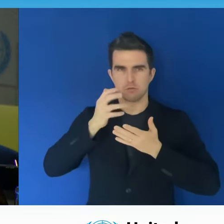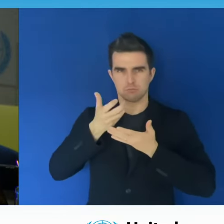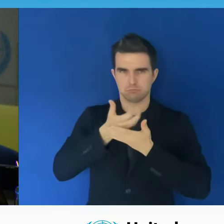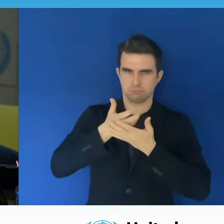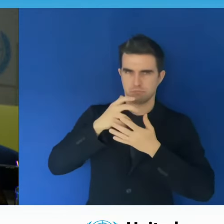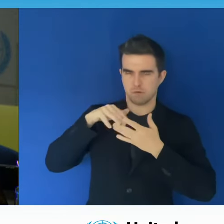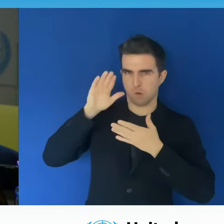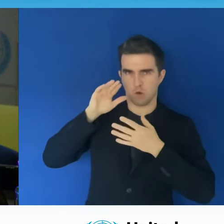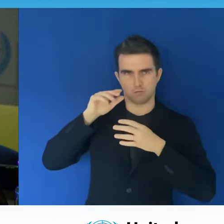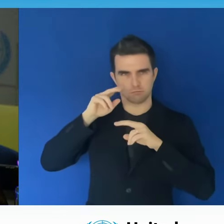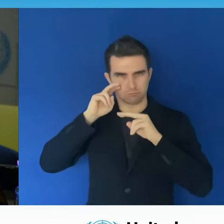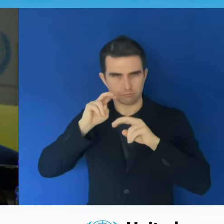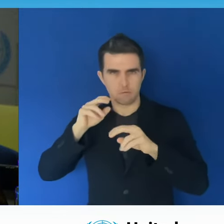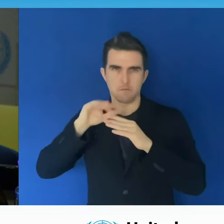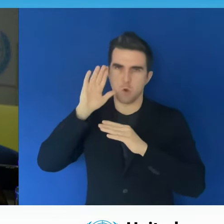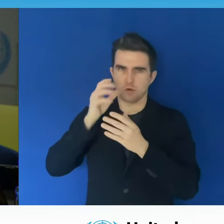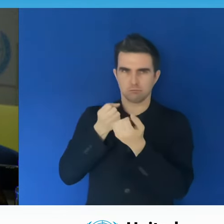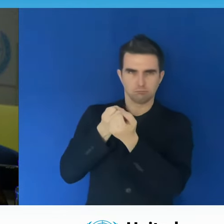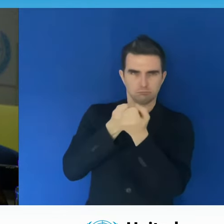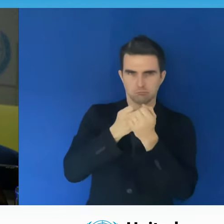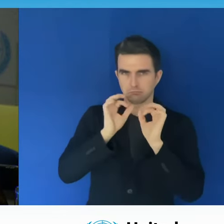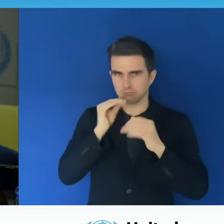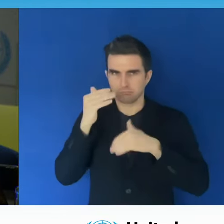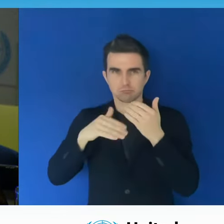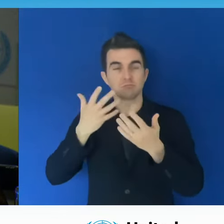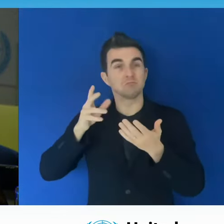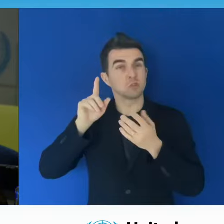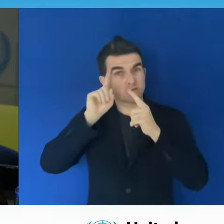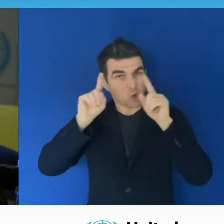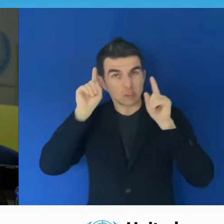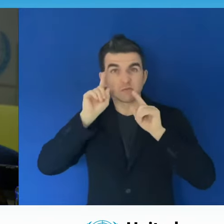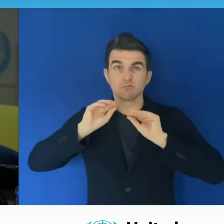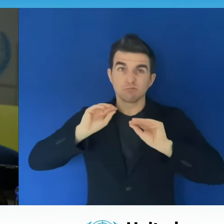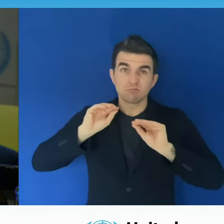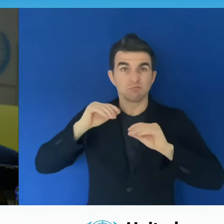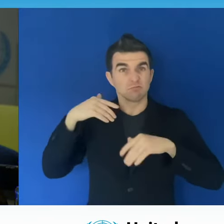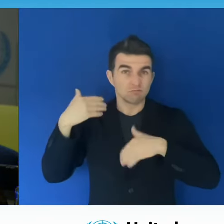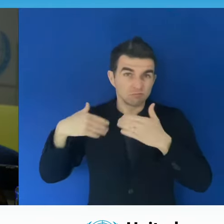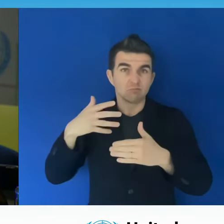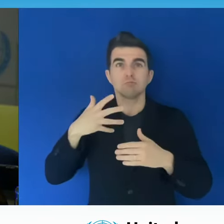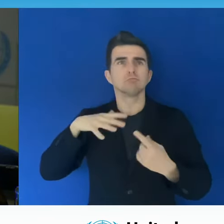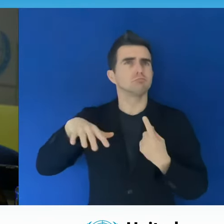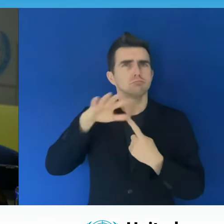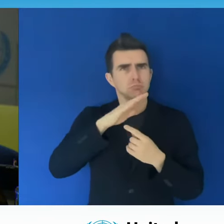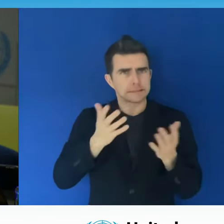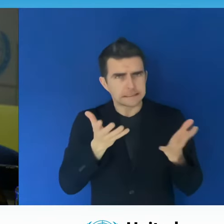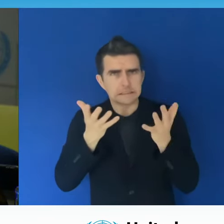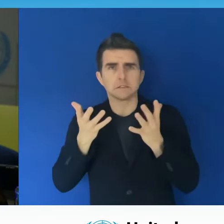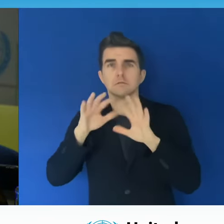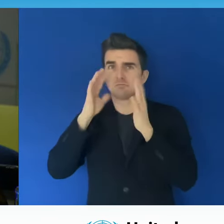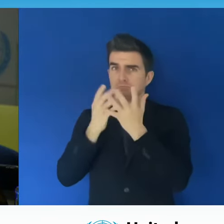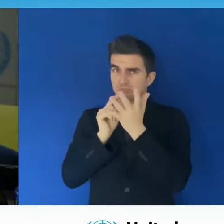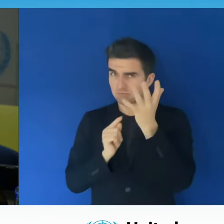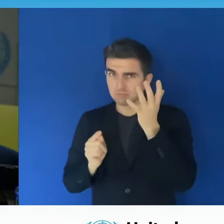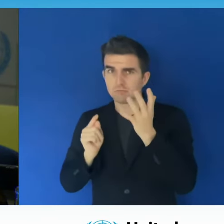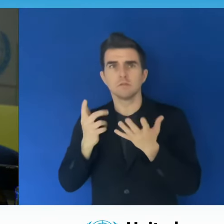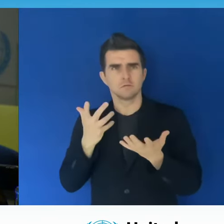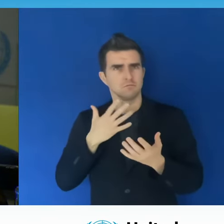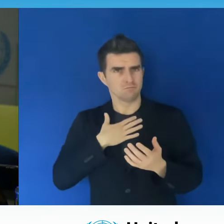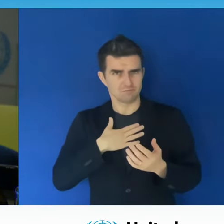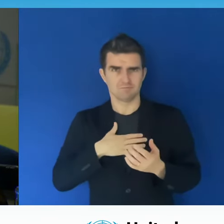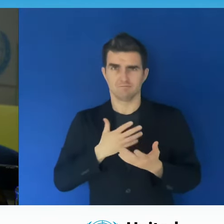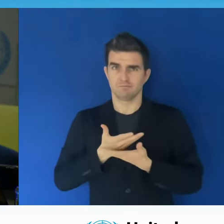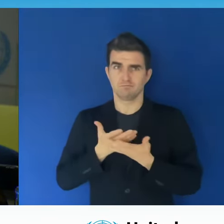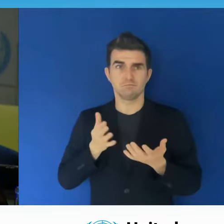women to go to school. And I know we had a great intervention about women in Afghanistan, and I think we really need to take this into account. We need to make sure that